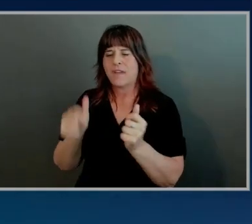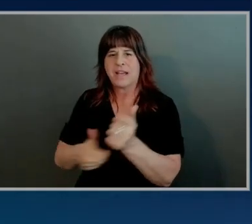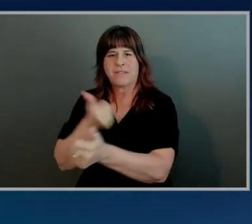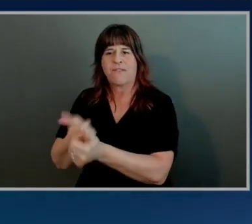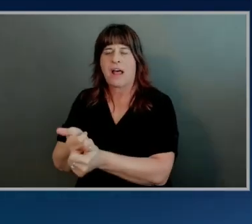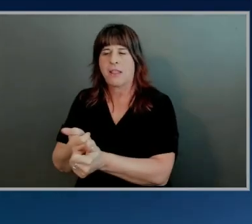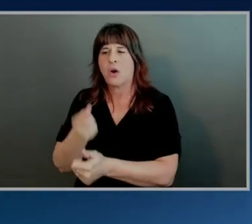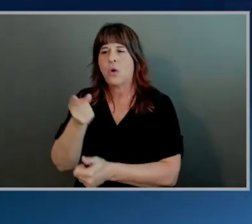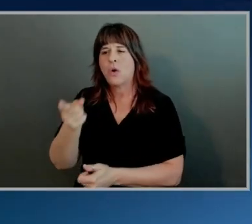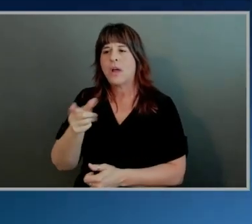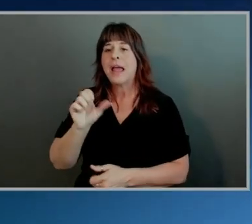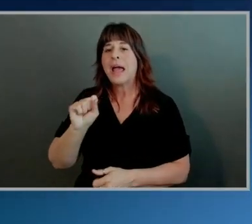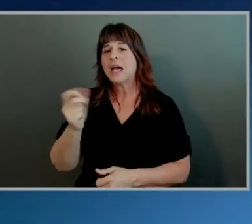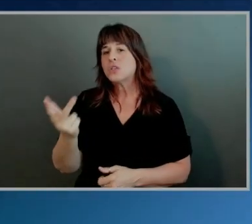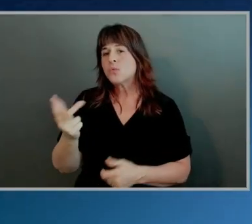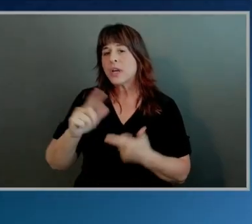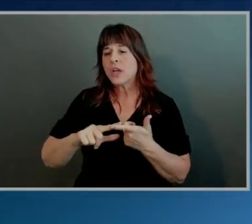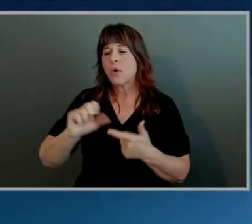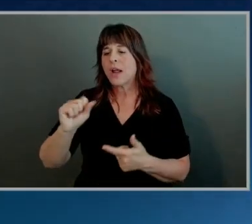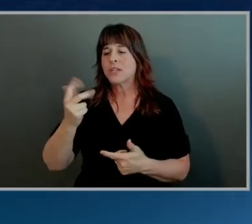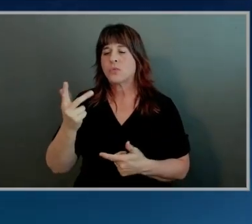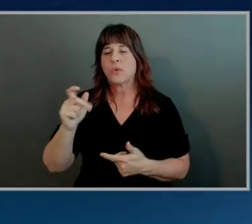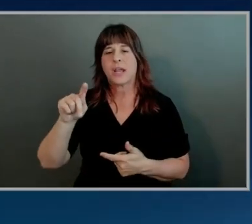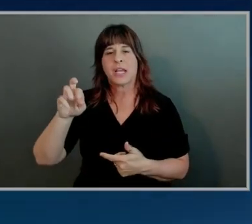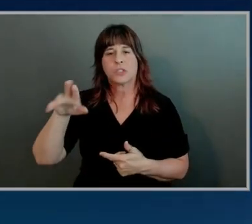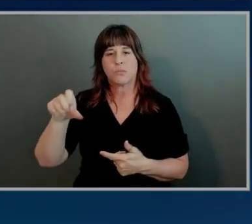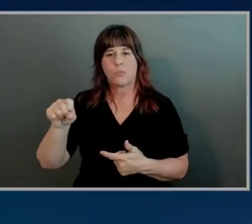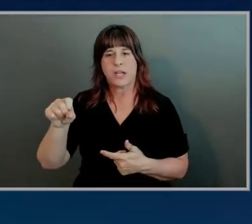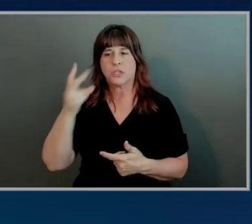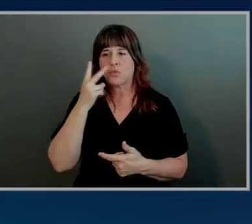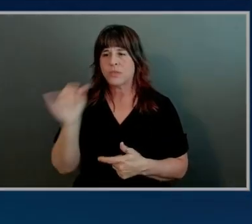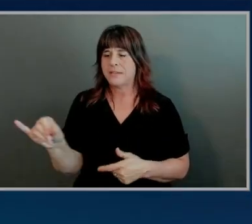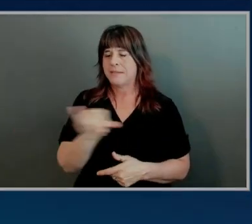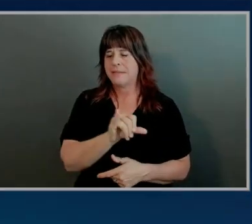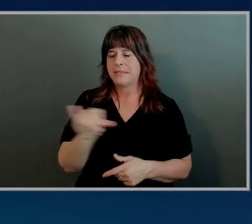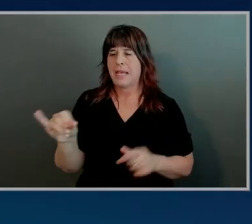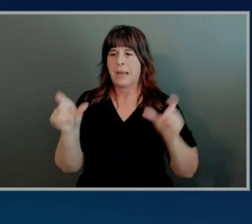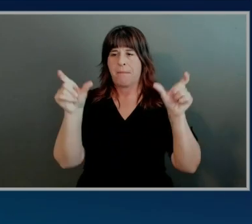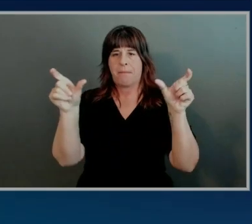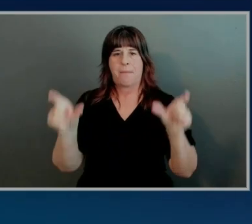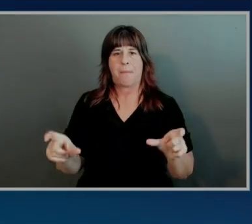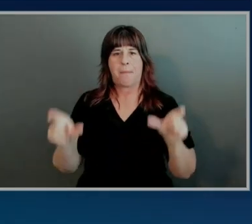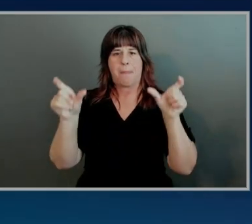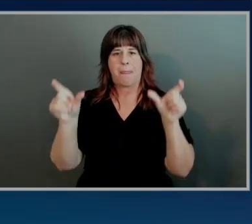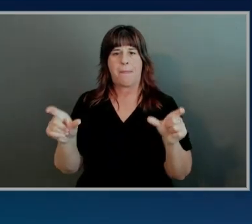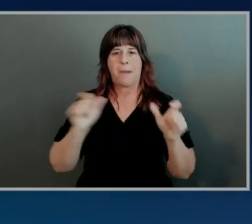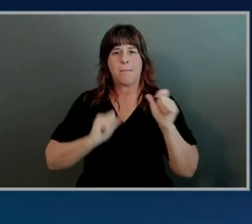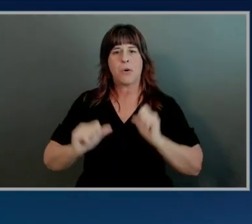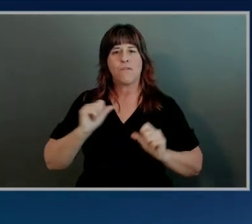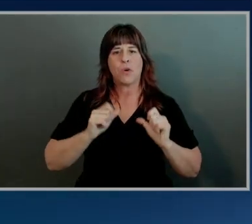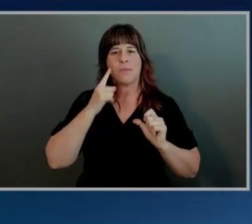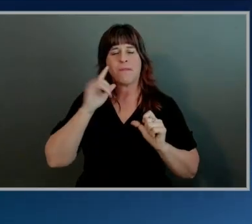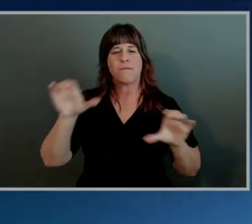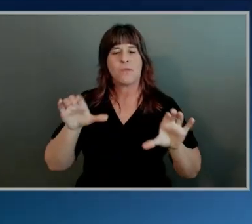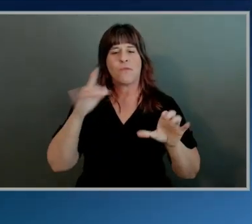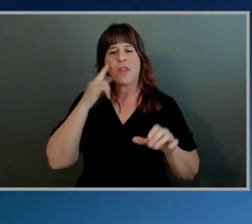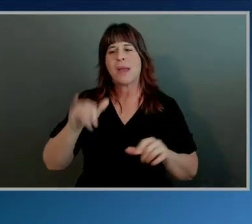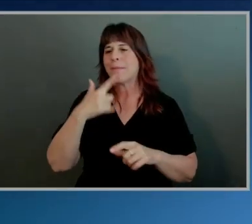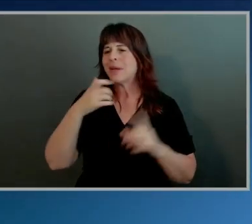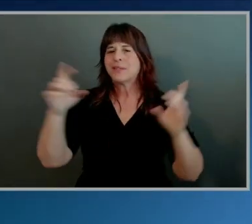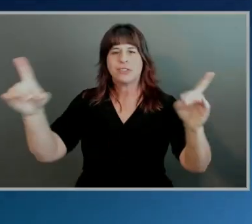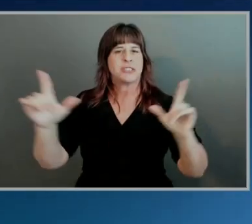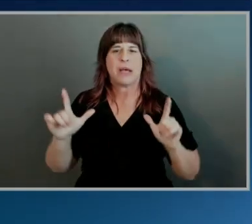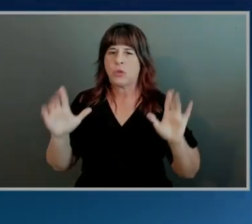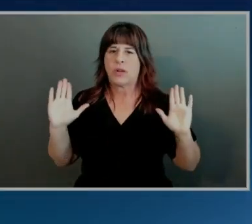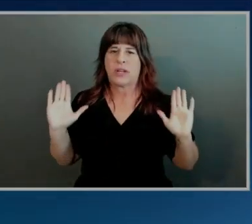either S3 or with S3 Express. Now you see it's the same performance for this portion because it's just downloading the metadata.